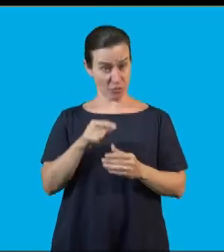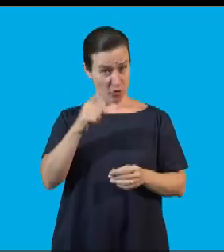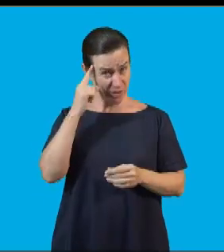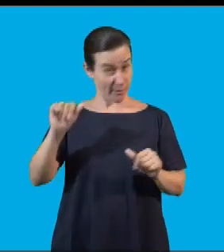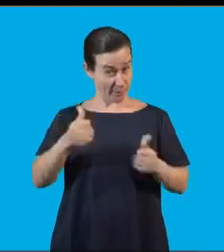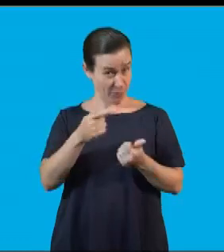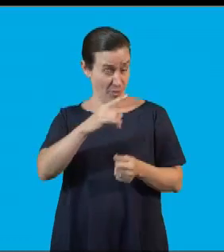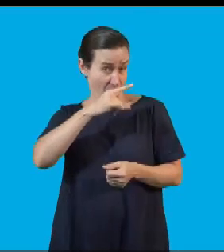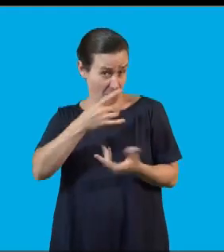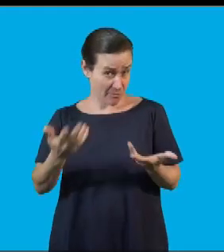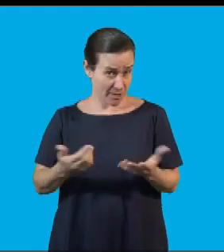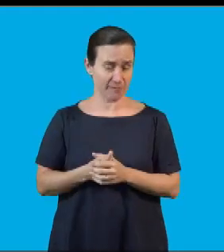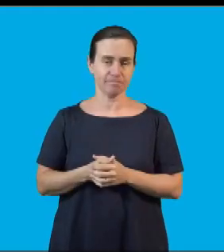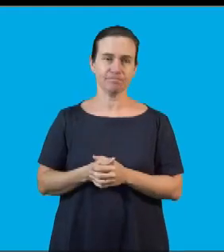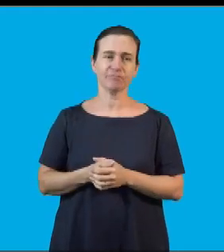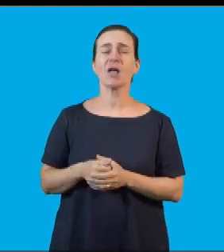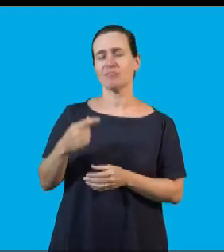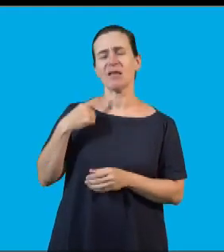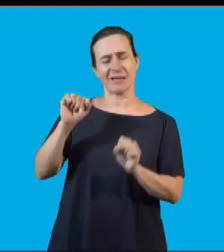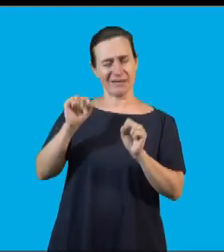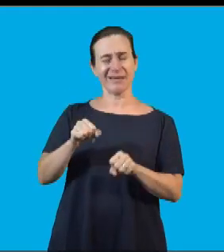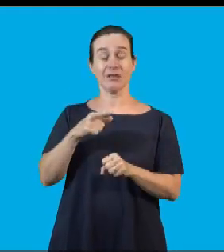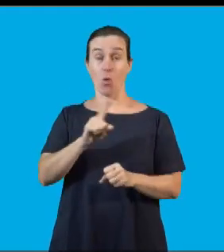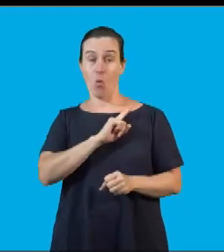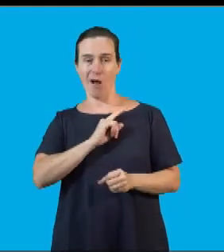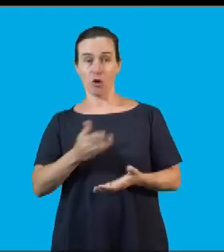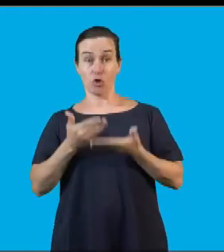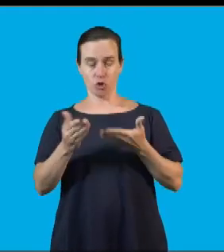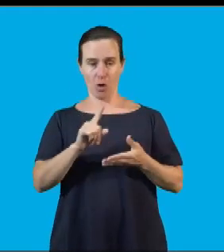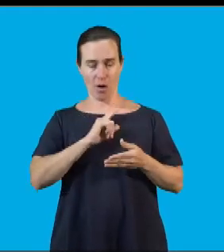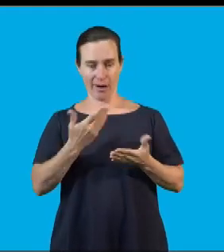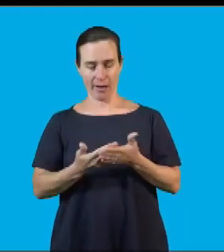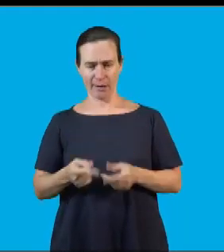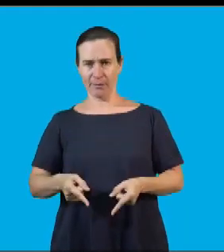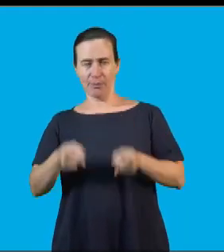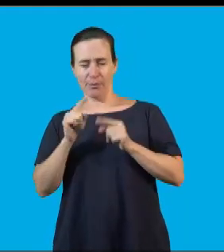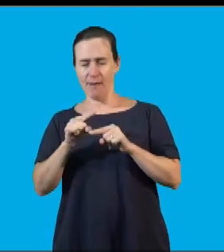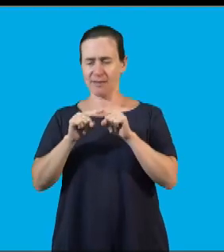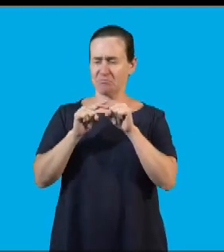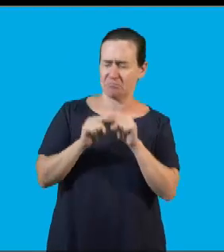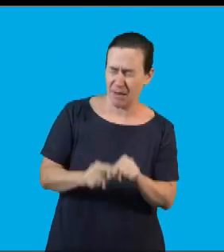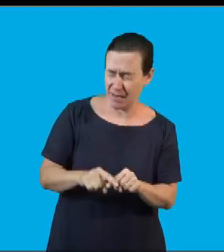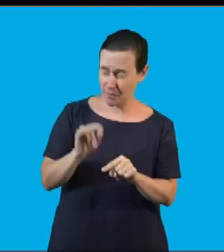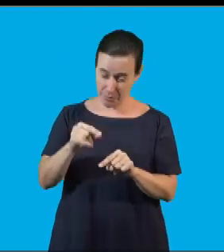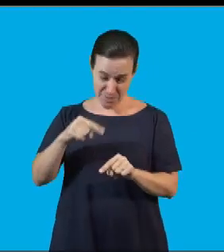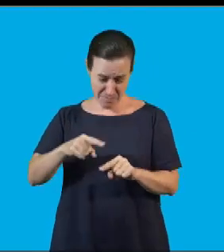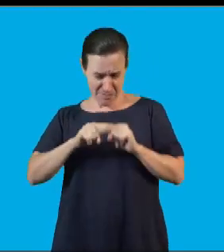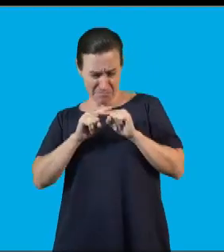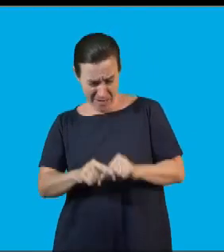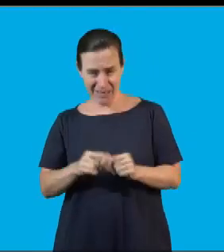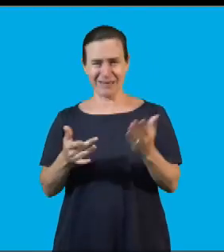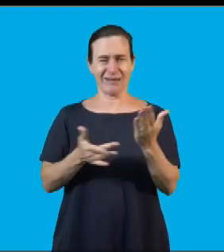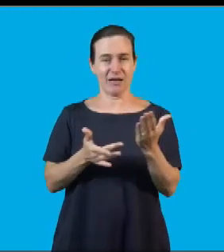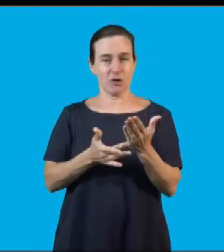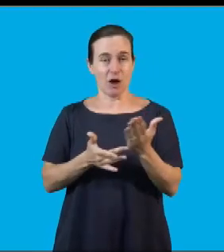that is effective. So it is very effective. It shows the dangers of relying too much on technology